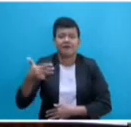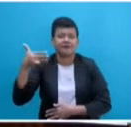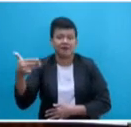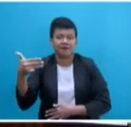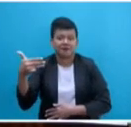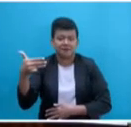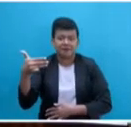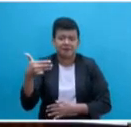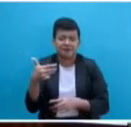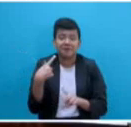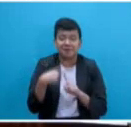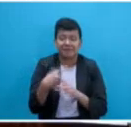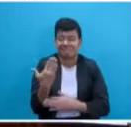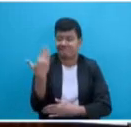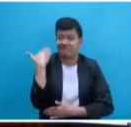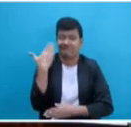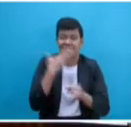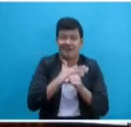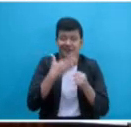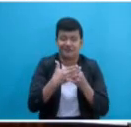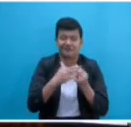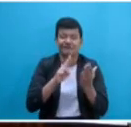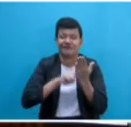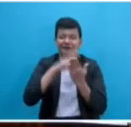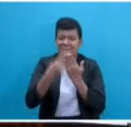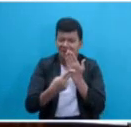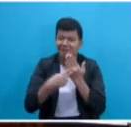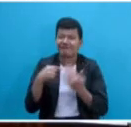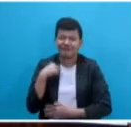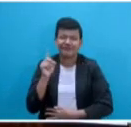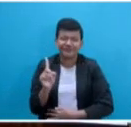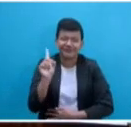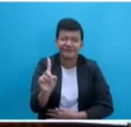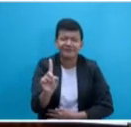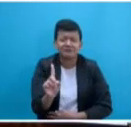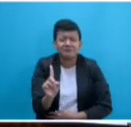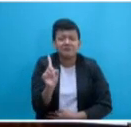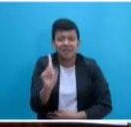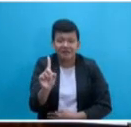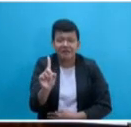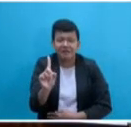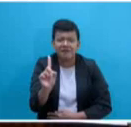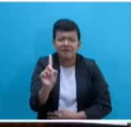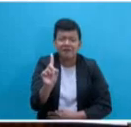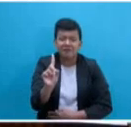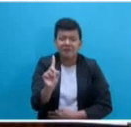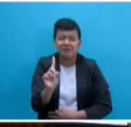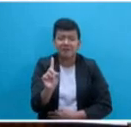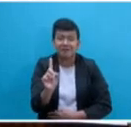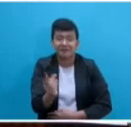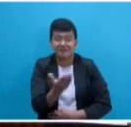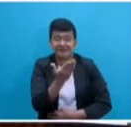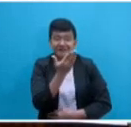year. Sadly, Mr. Speaker, sir, His Excellency the President's address to his Honourable House, and I say